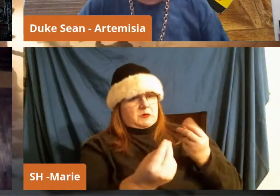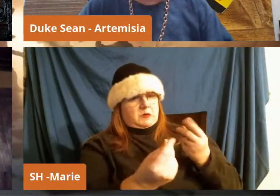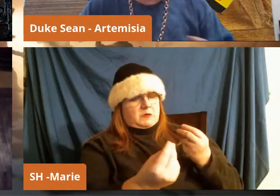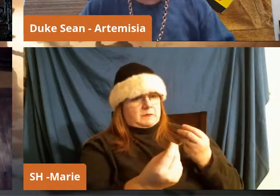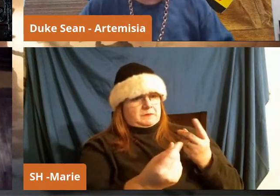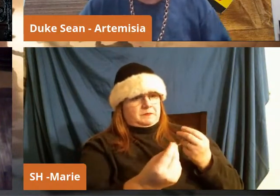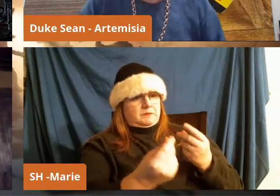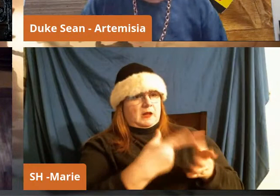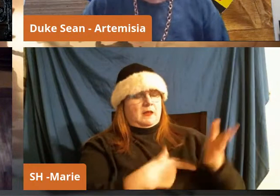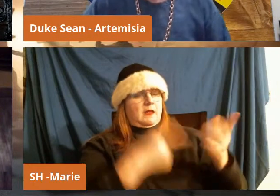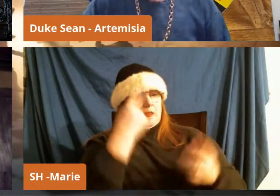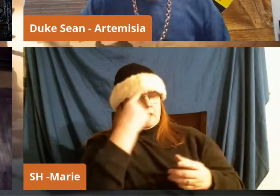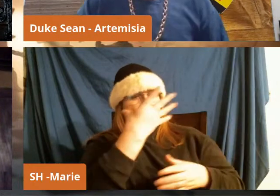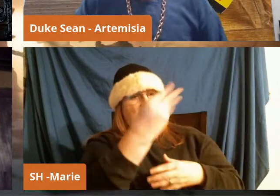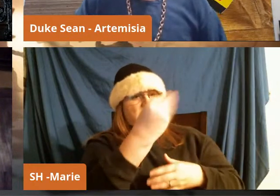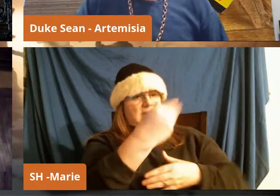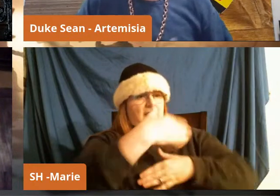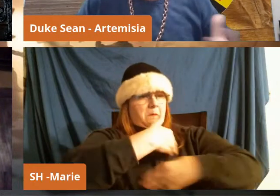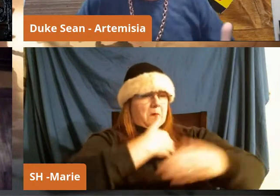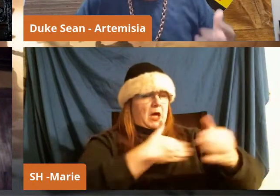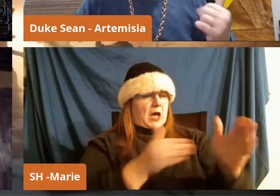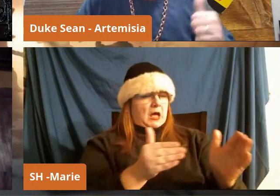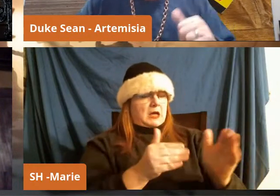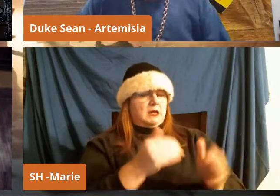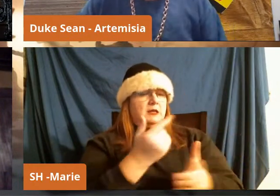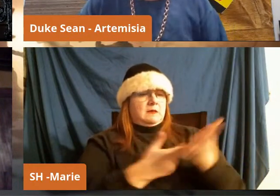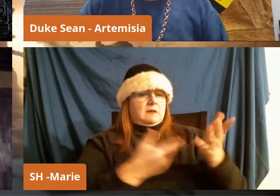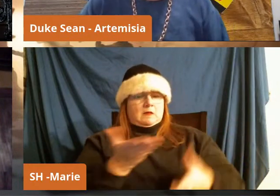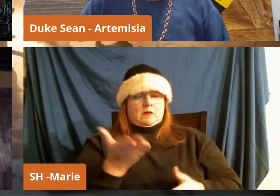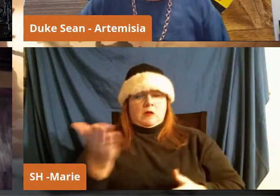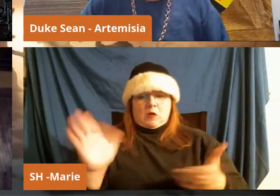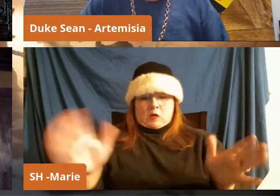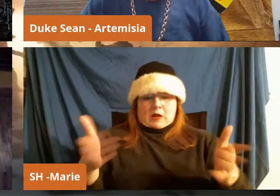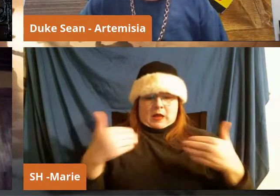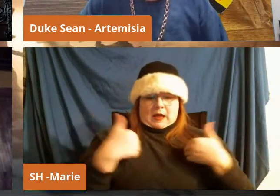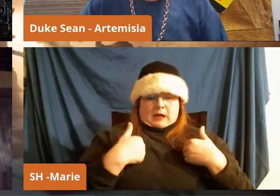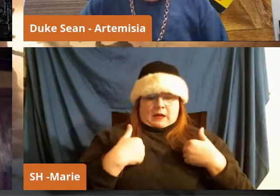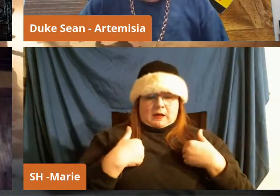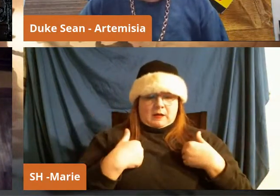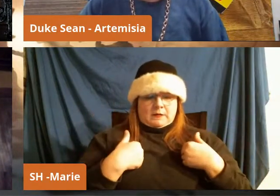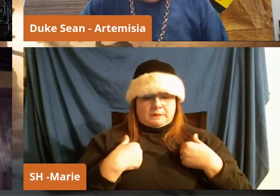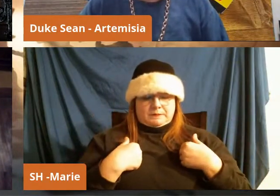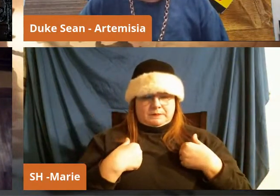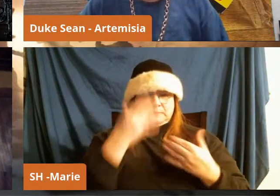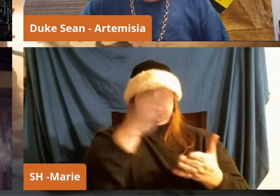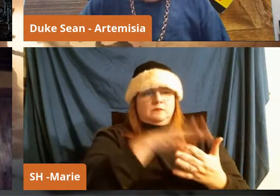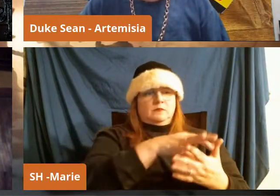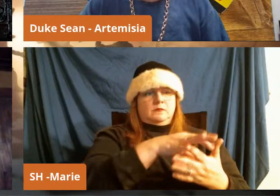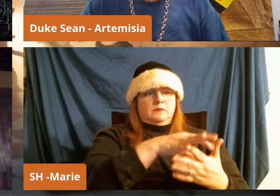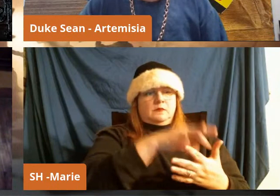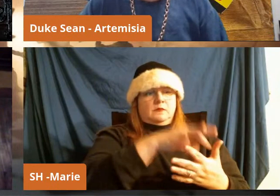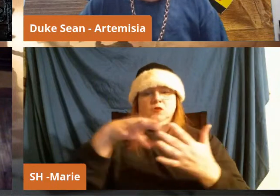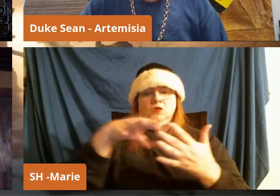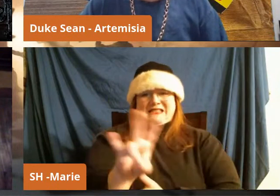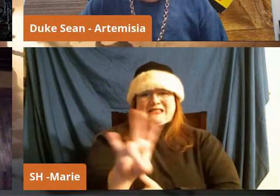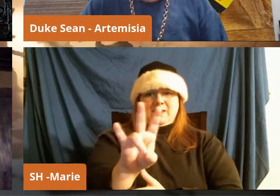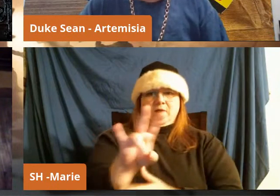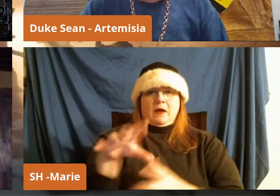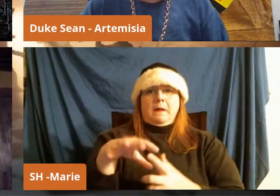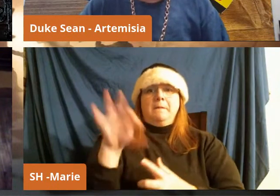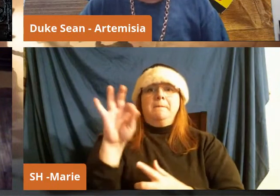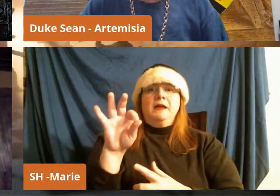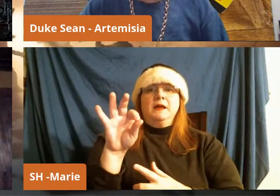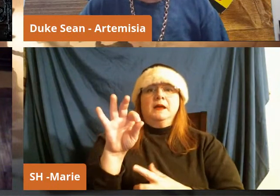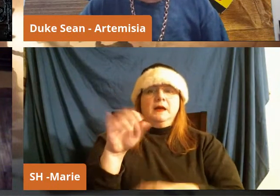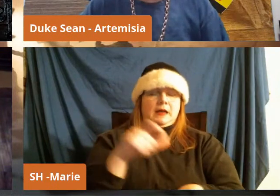right? And kind of thinking outside the box. So one of the things that we did was we had each of our Chosen Seven pick a period